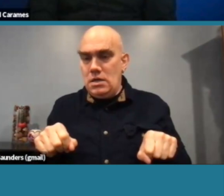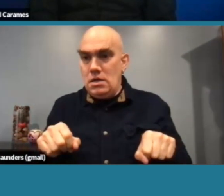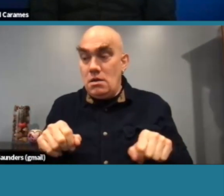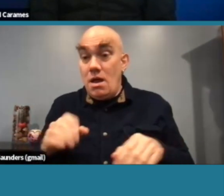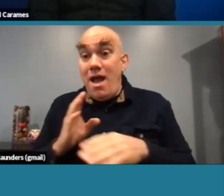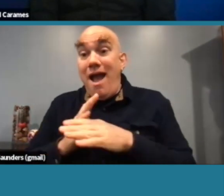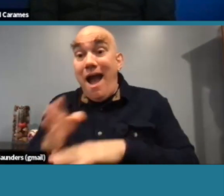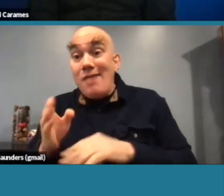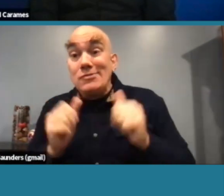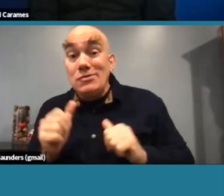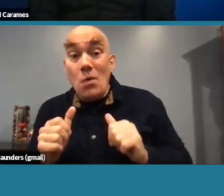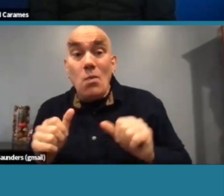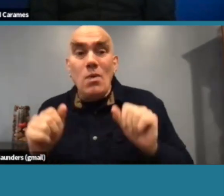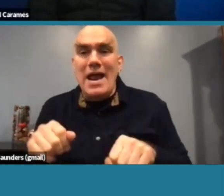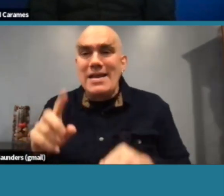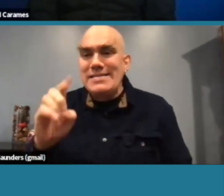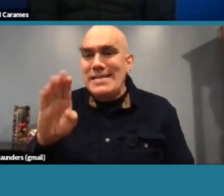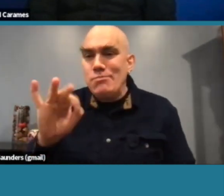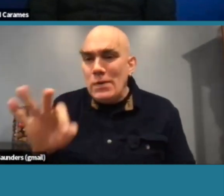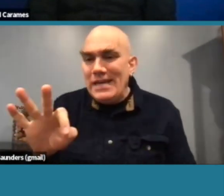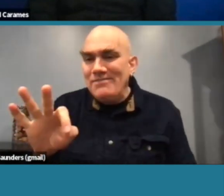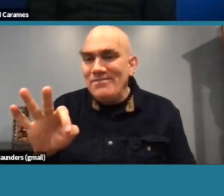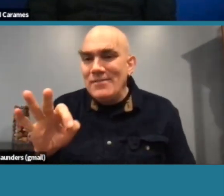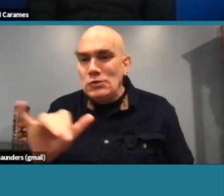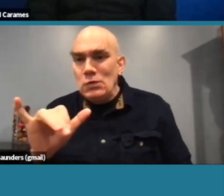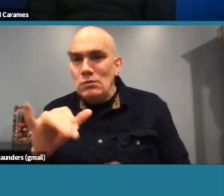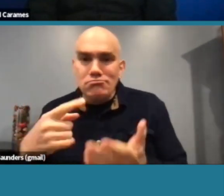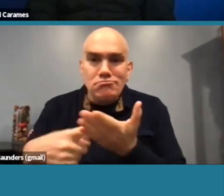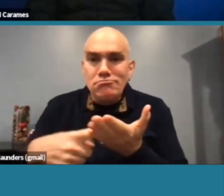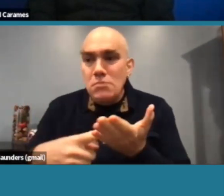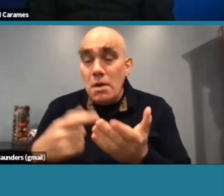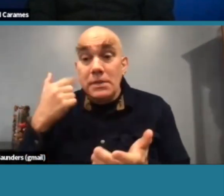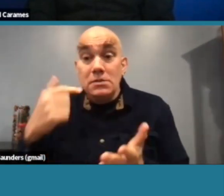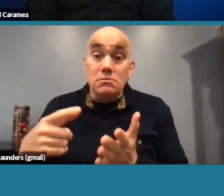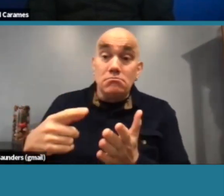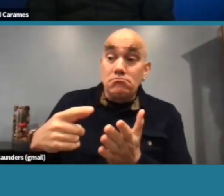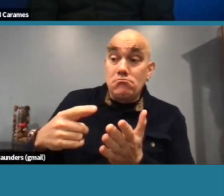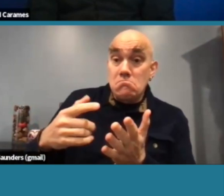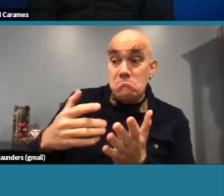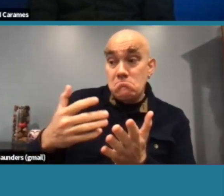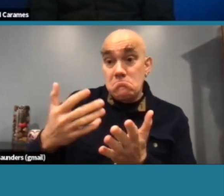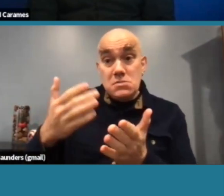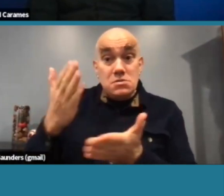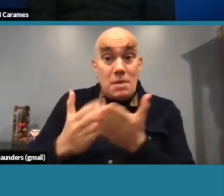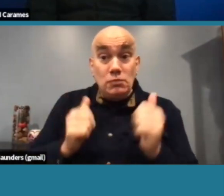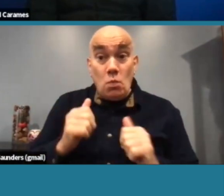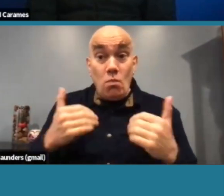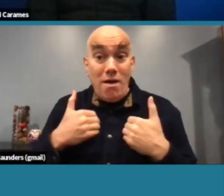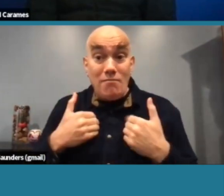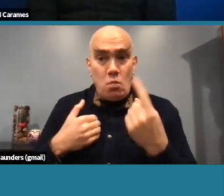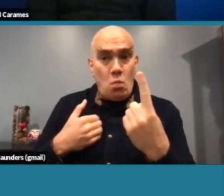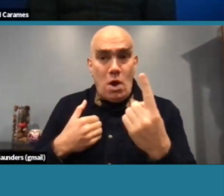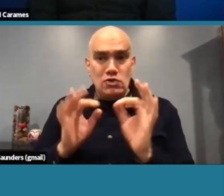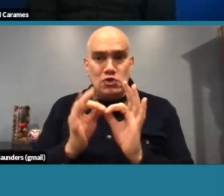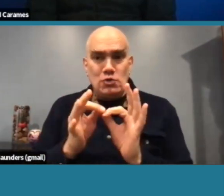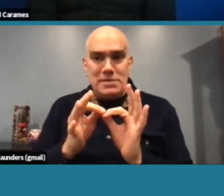So that's the support that can be provided during a show. After a show, of course, there's debriefing to be had.